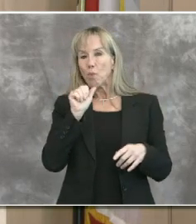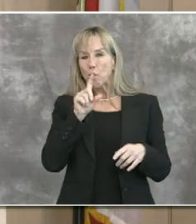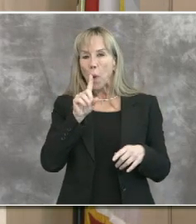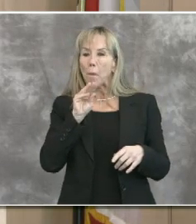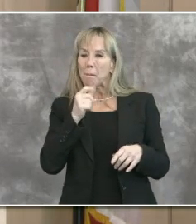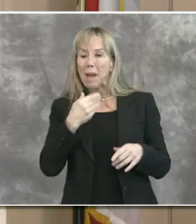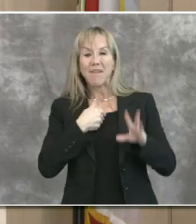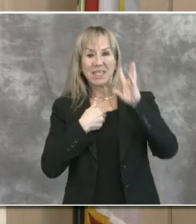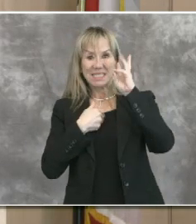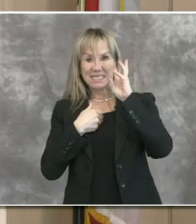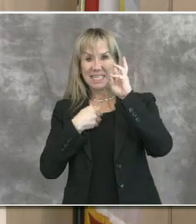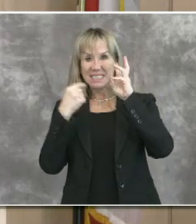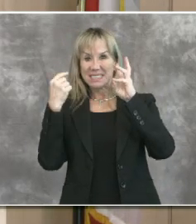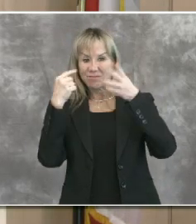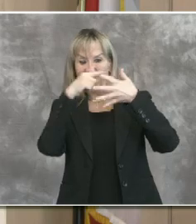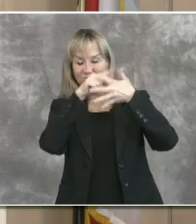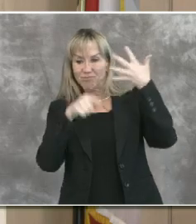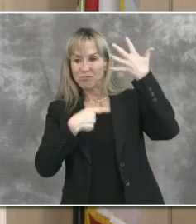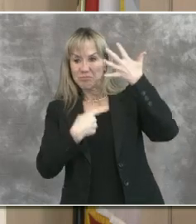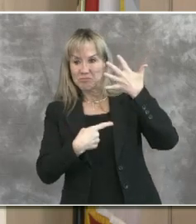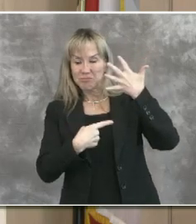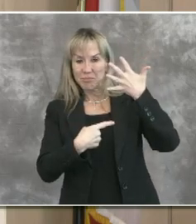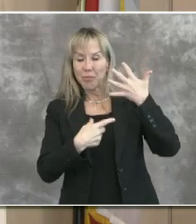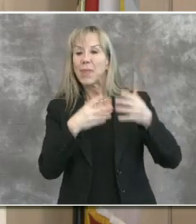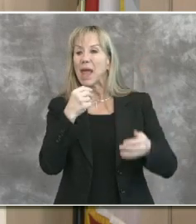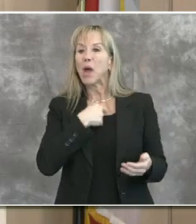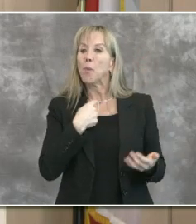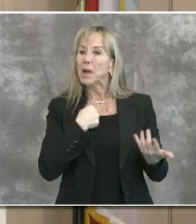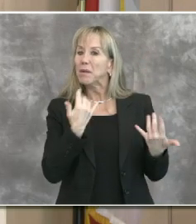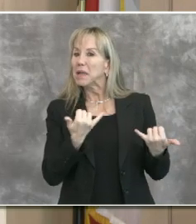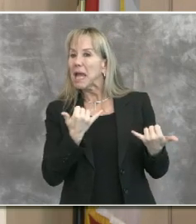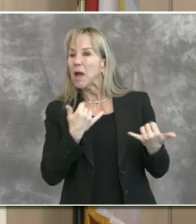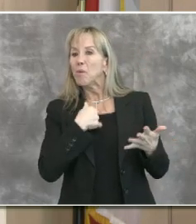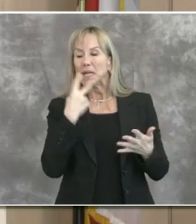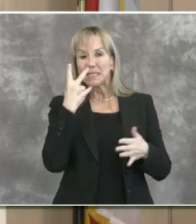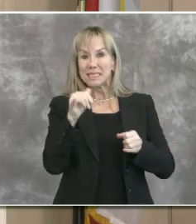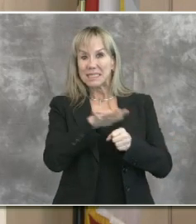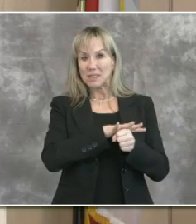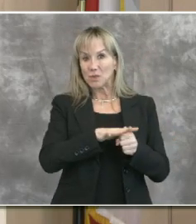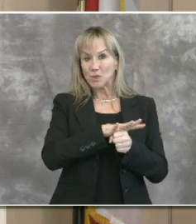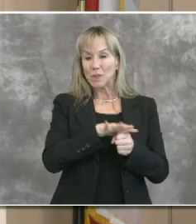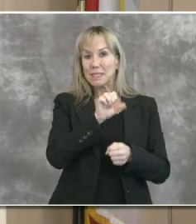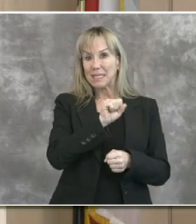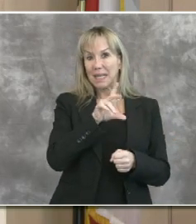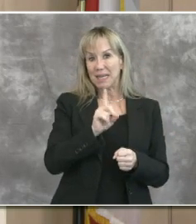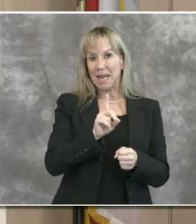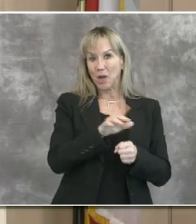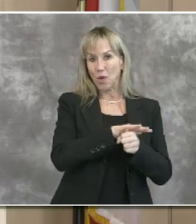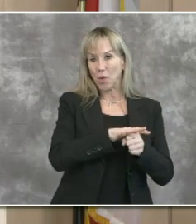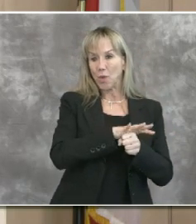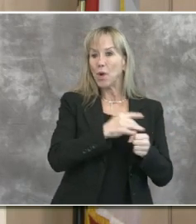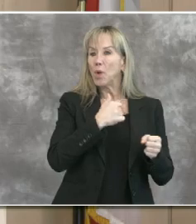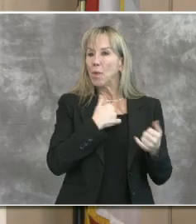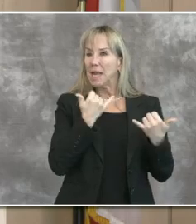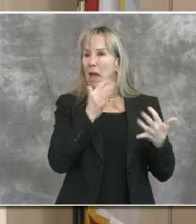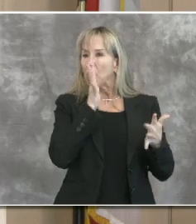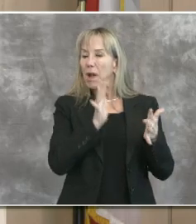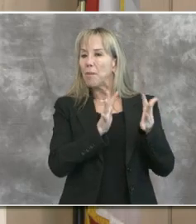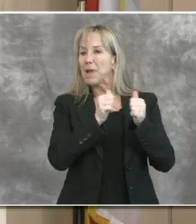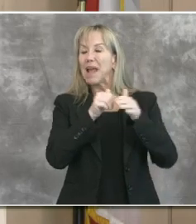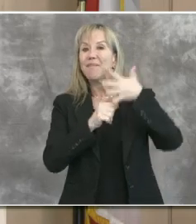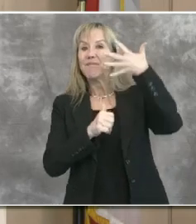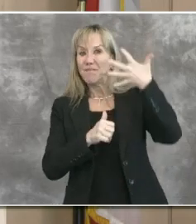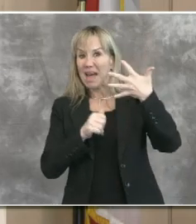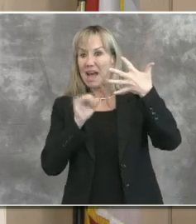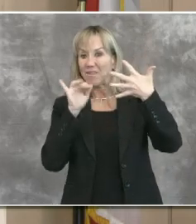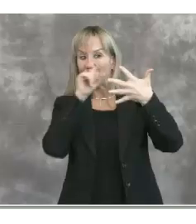are updating activities that locally San Diego is conducting in 5 of